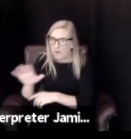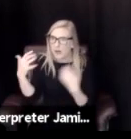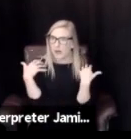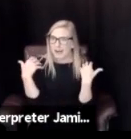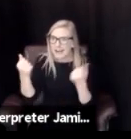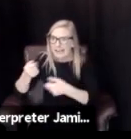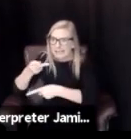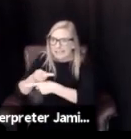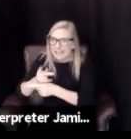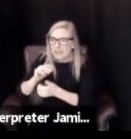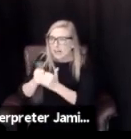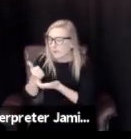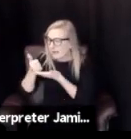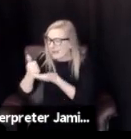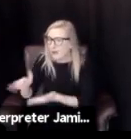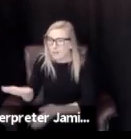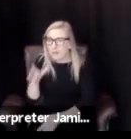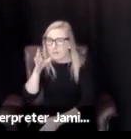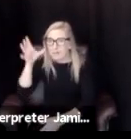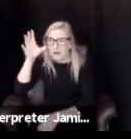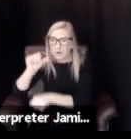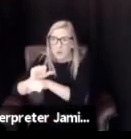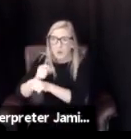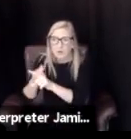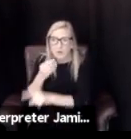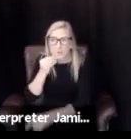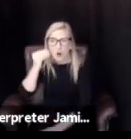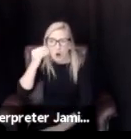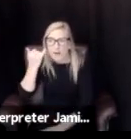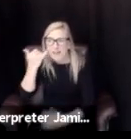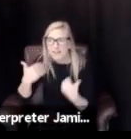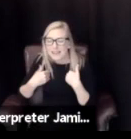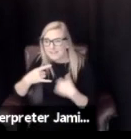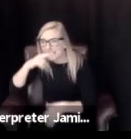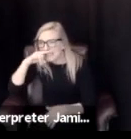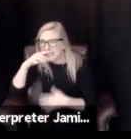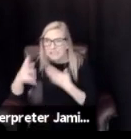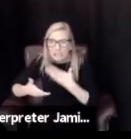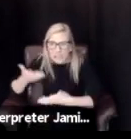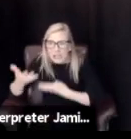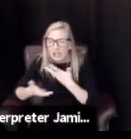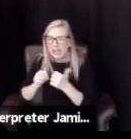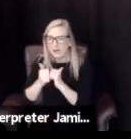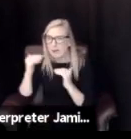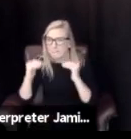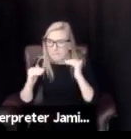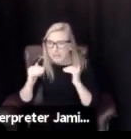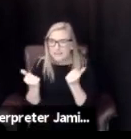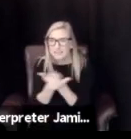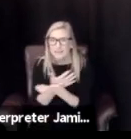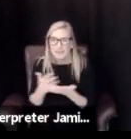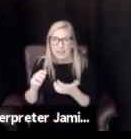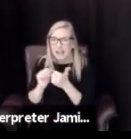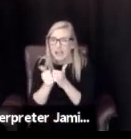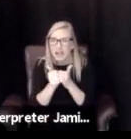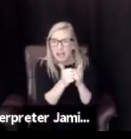parents work from home? How do I balance all this? I don't know how to do it. Help, help. And